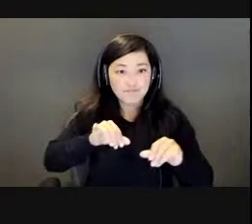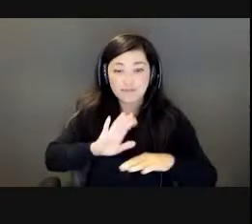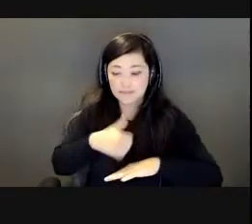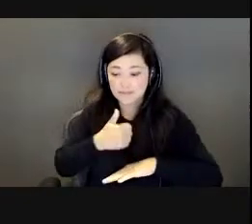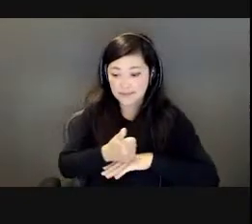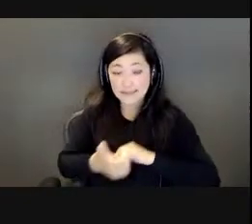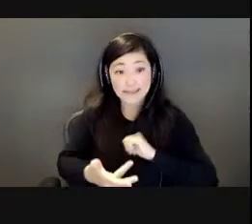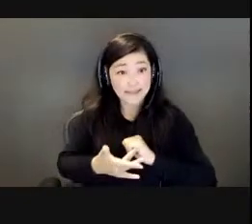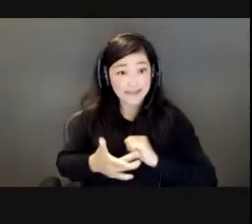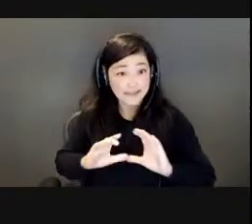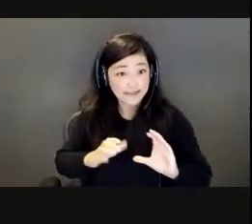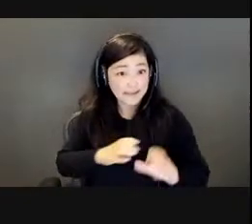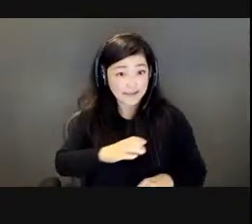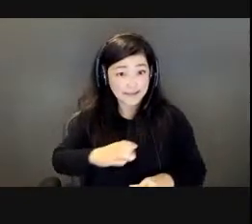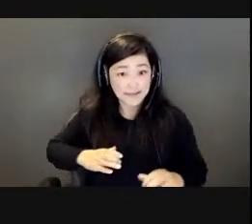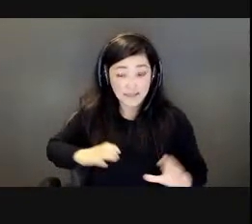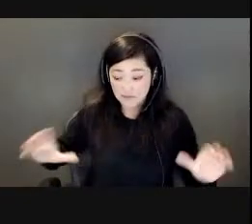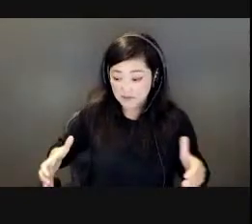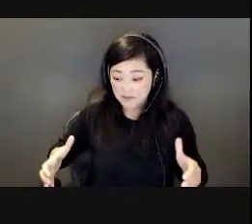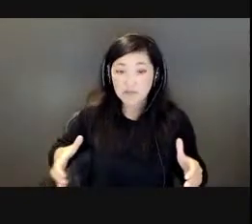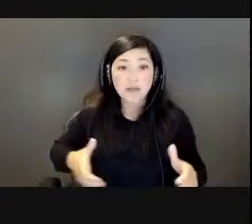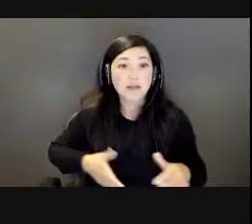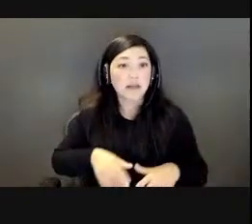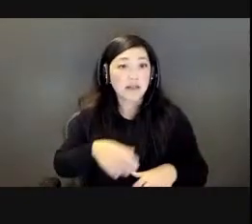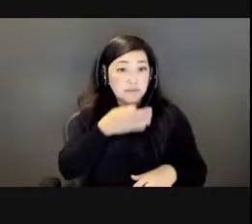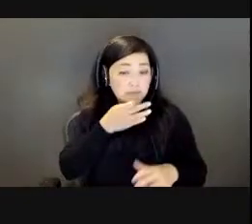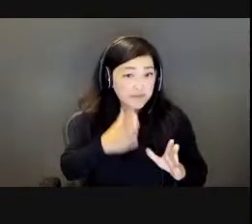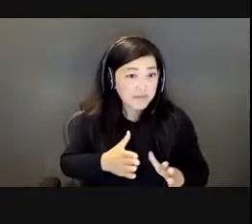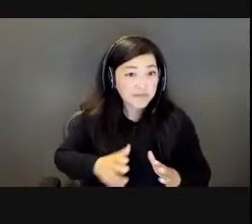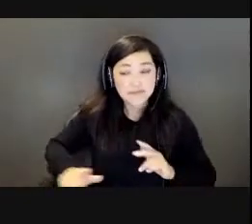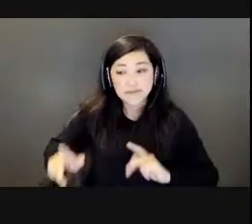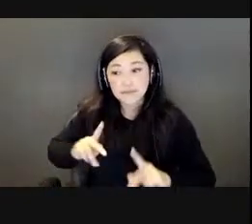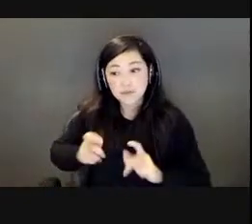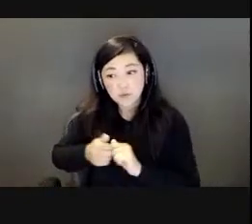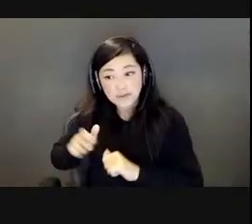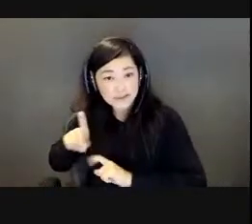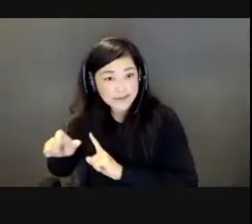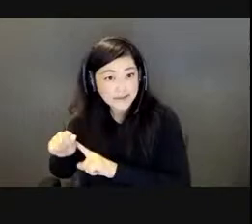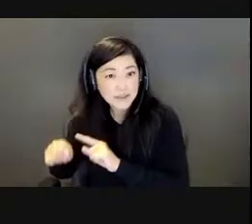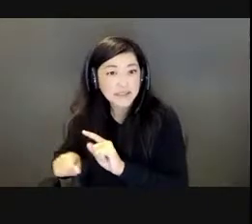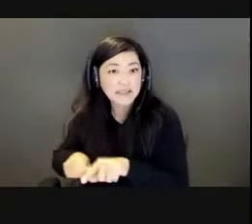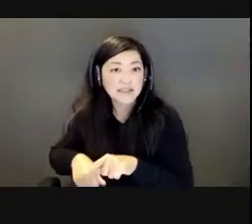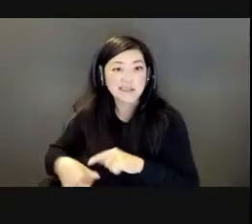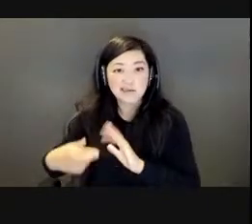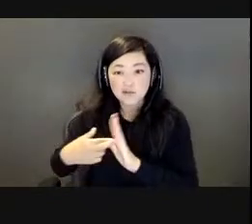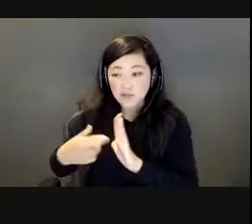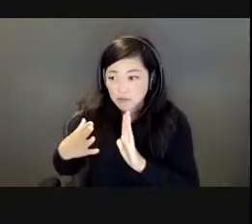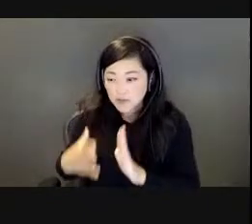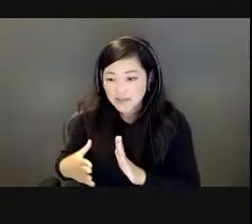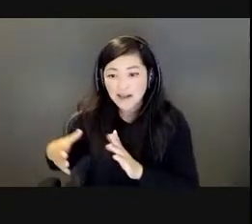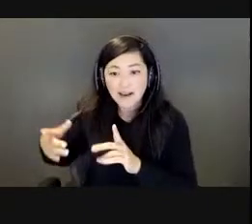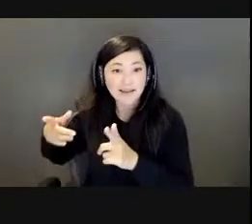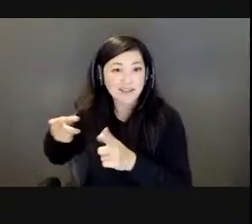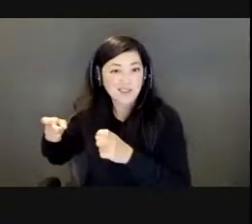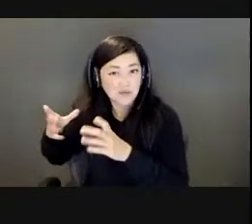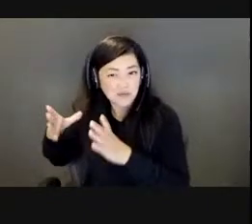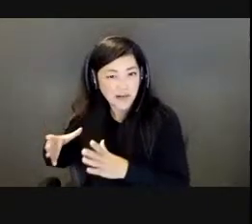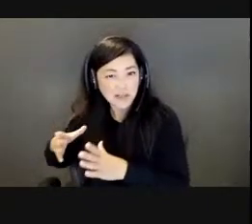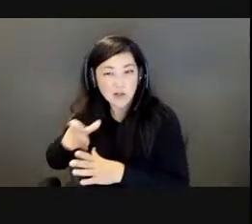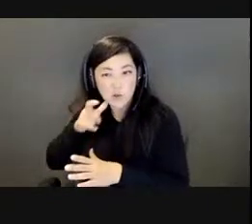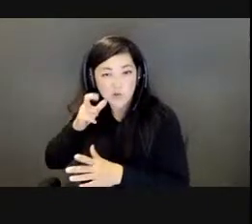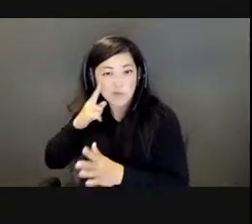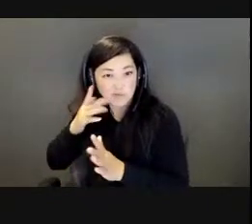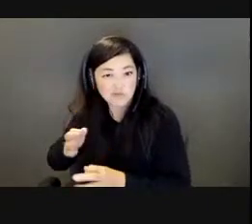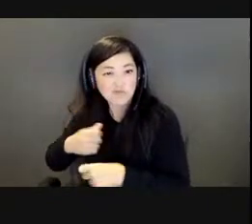committees that include experts, people with a disability, industry representatives, and regulators, standards that are published and submitted